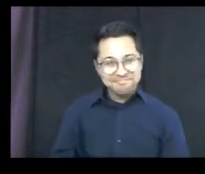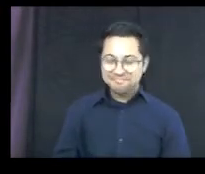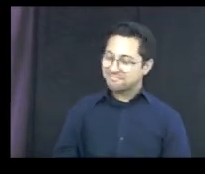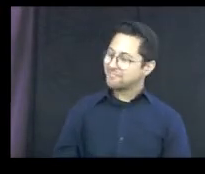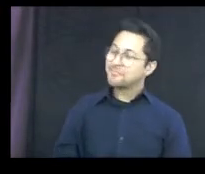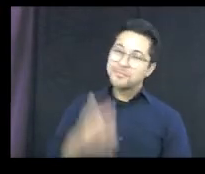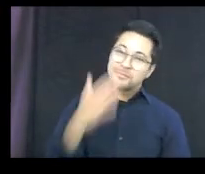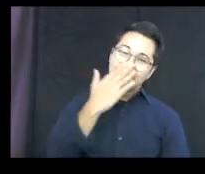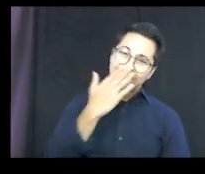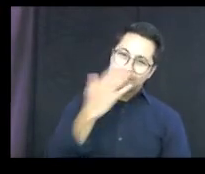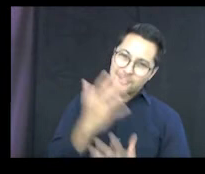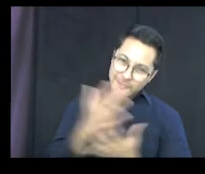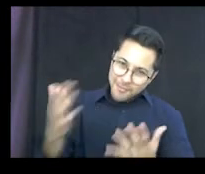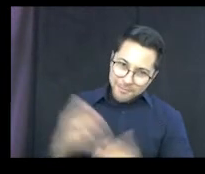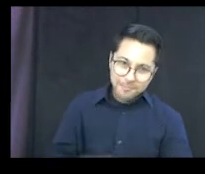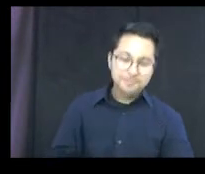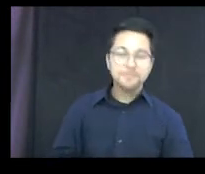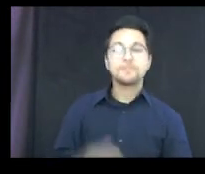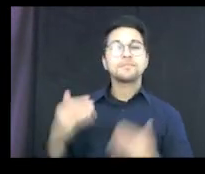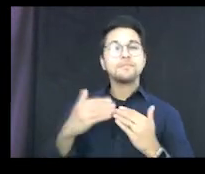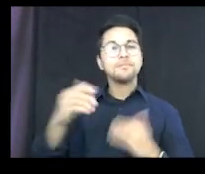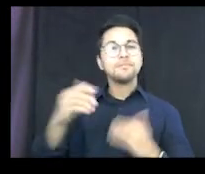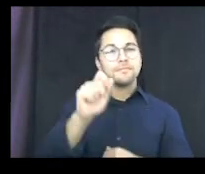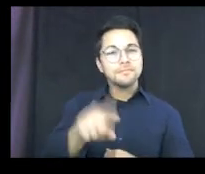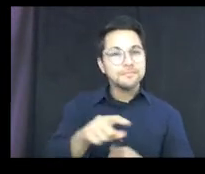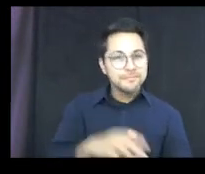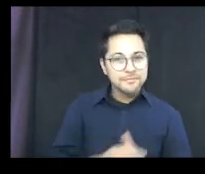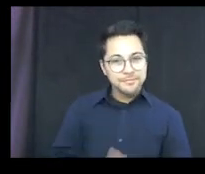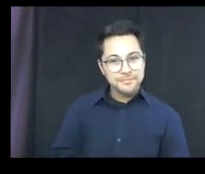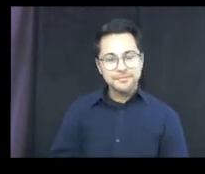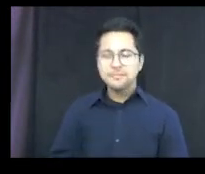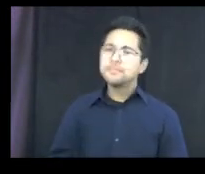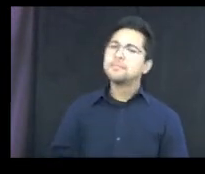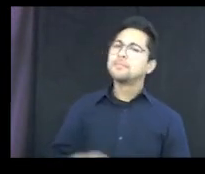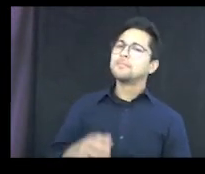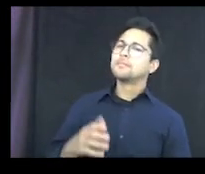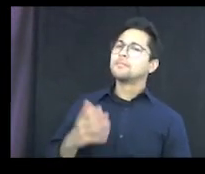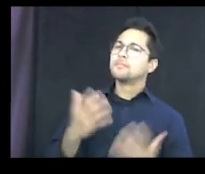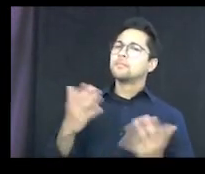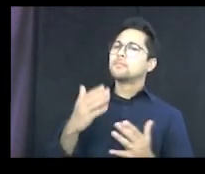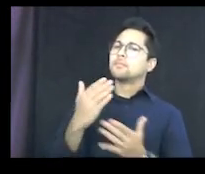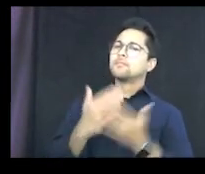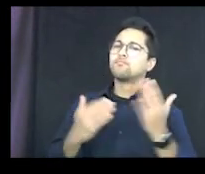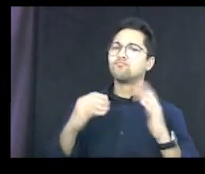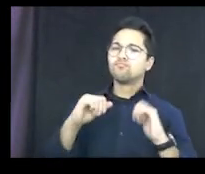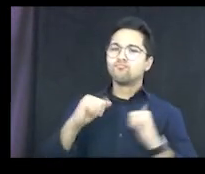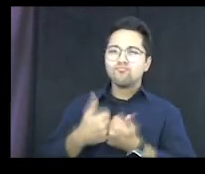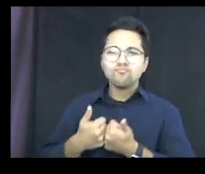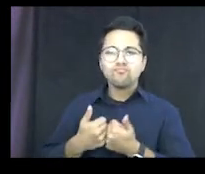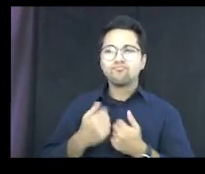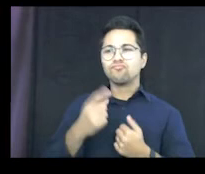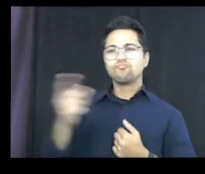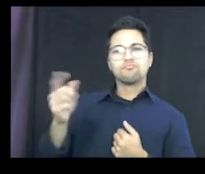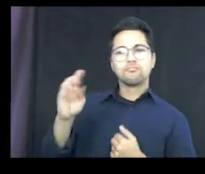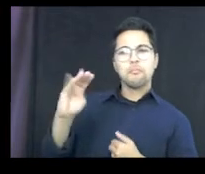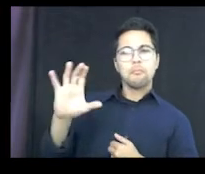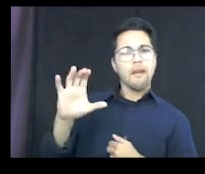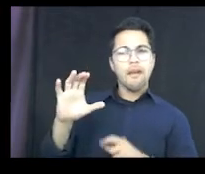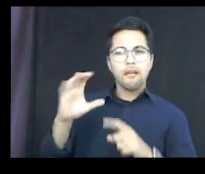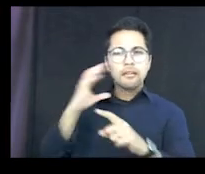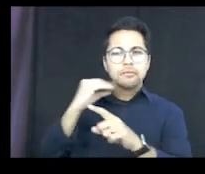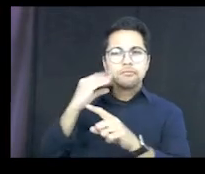Well, thank you very much. Next question. What are some of the challenges that Mac has